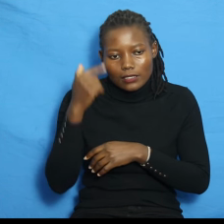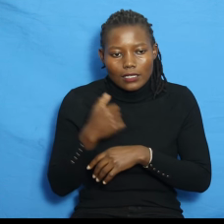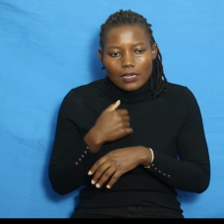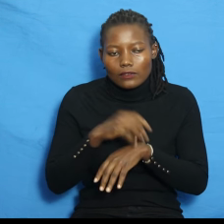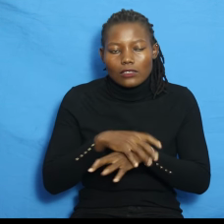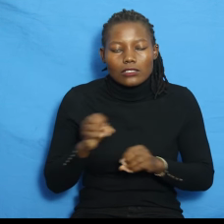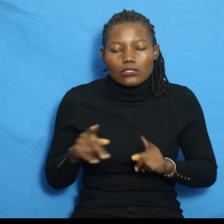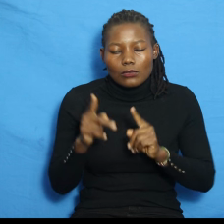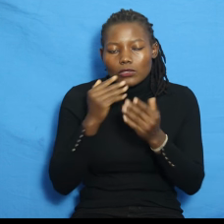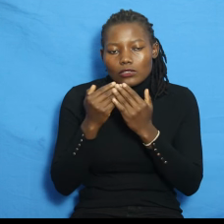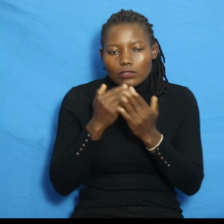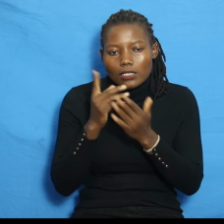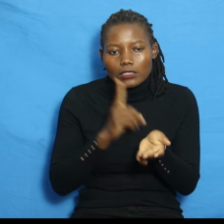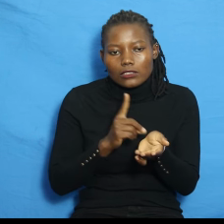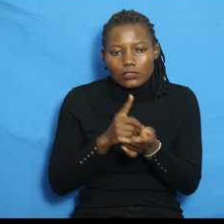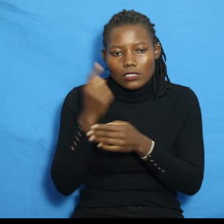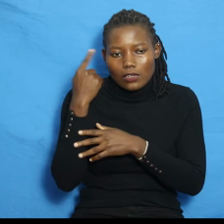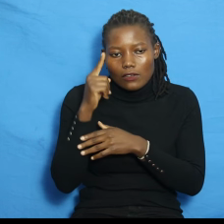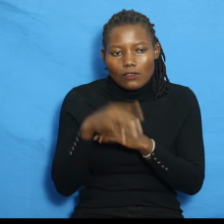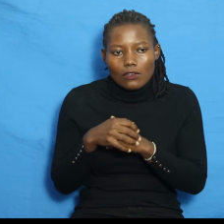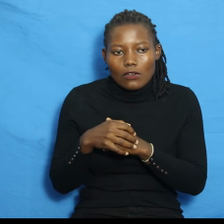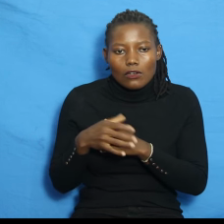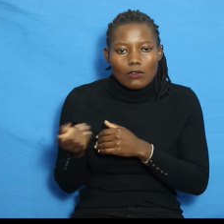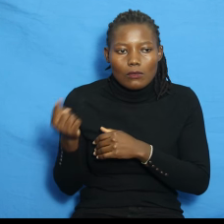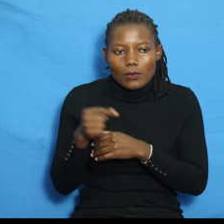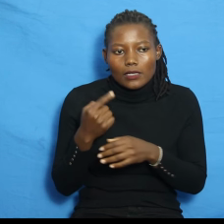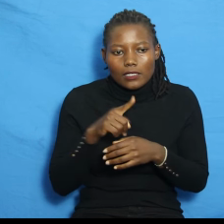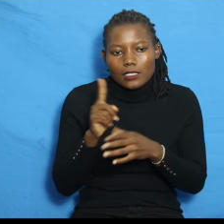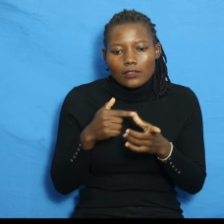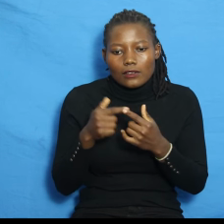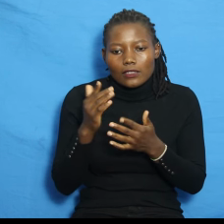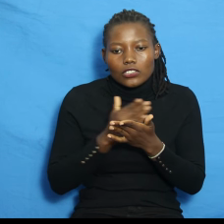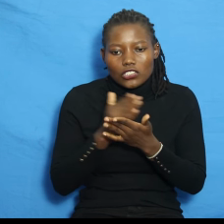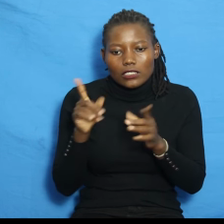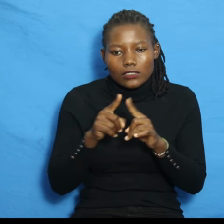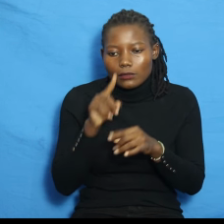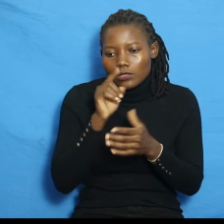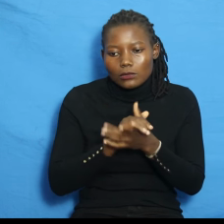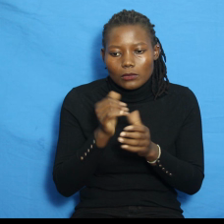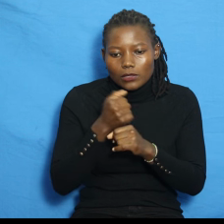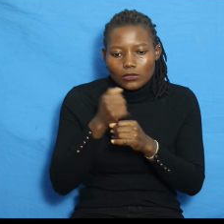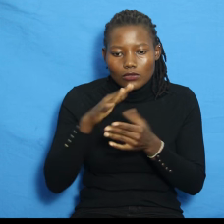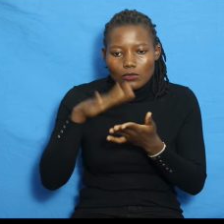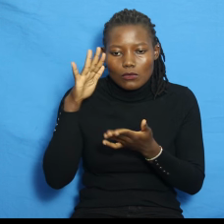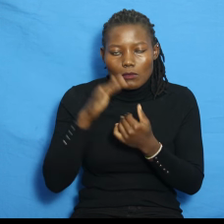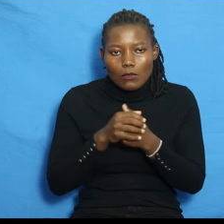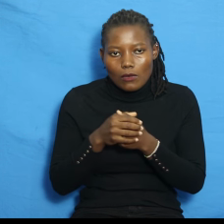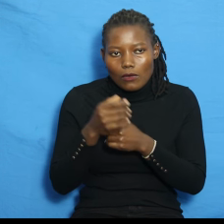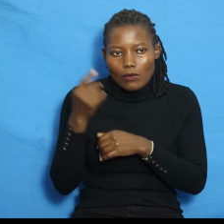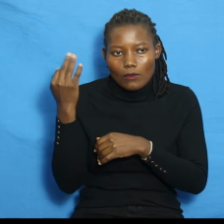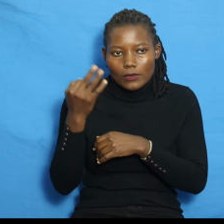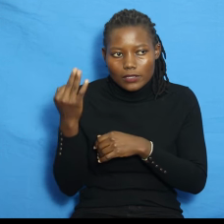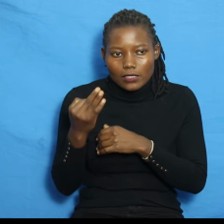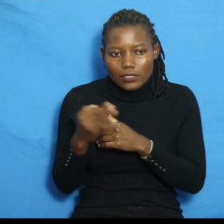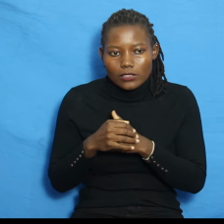this opportunity to thank Doctor for availing himself and sharing with us. And he has promised to do more of such